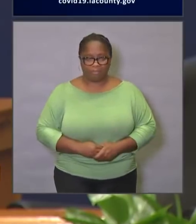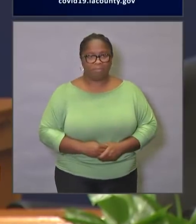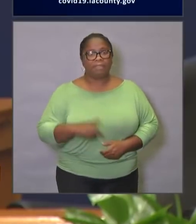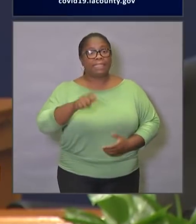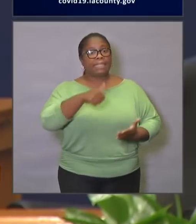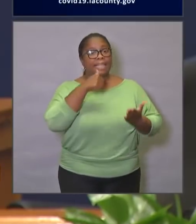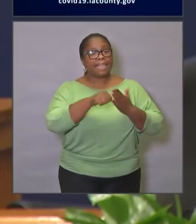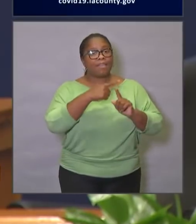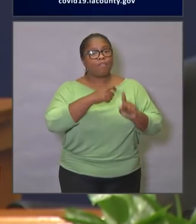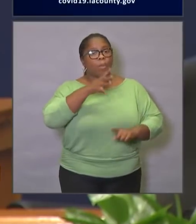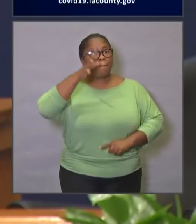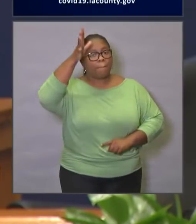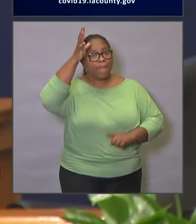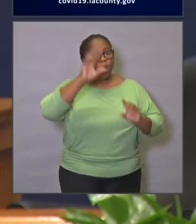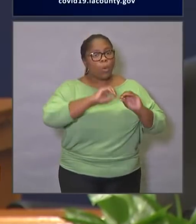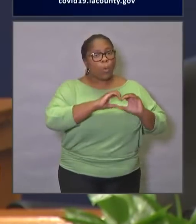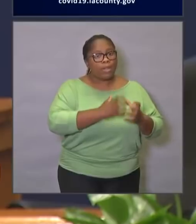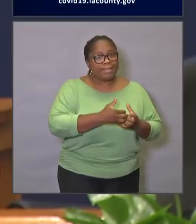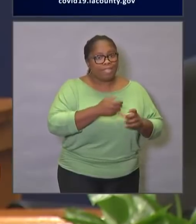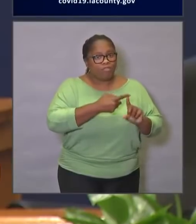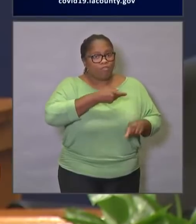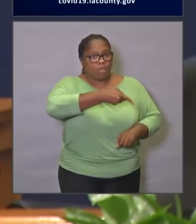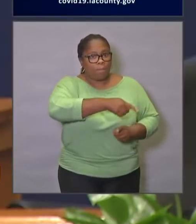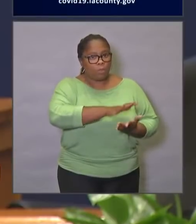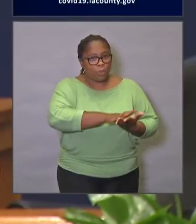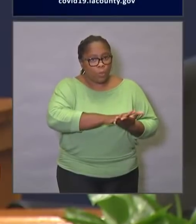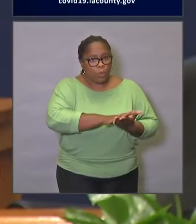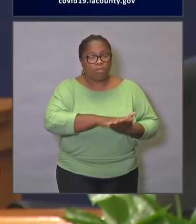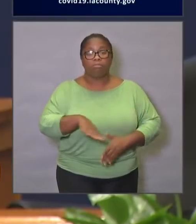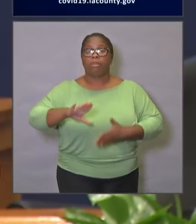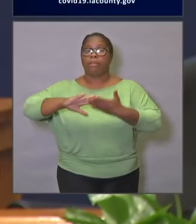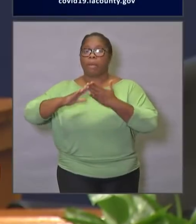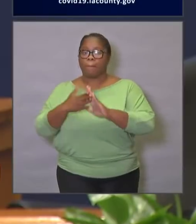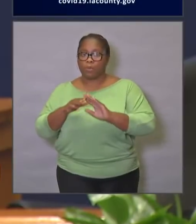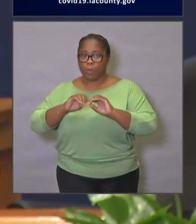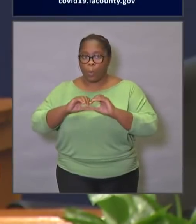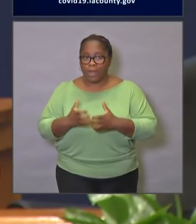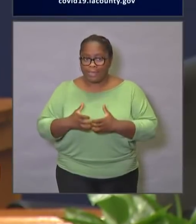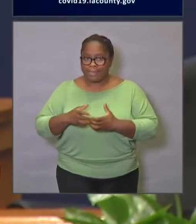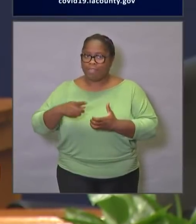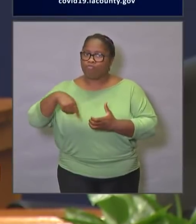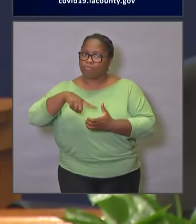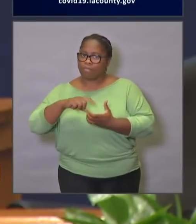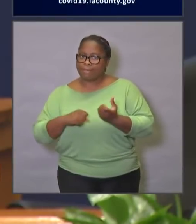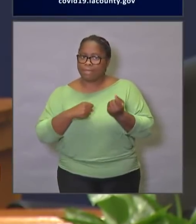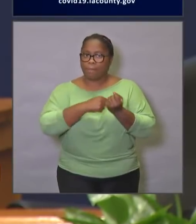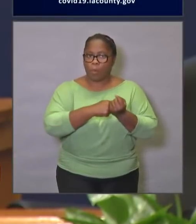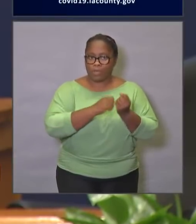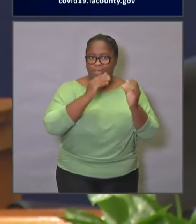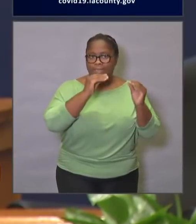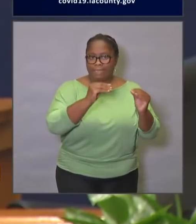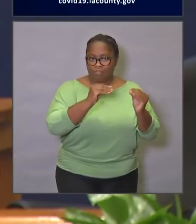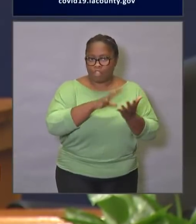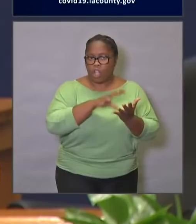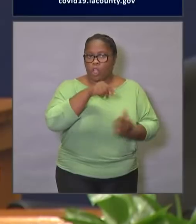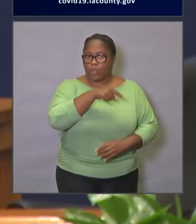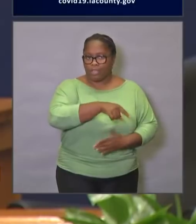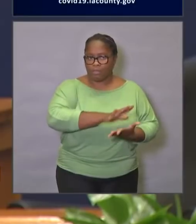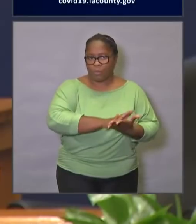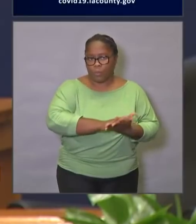from parent organizations that are at the school and community organizations that are supporting teaching and learning at the